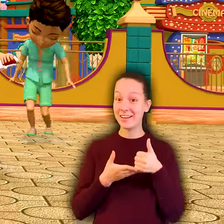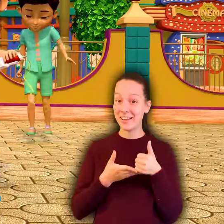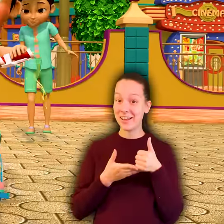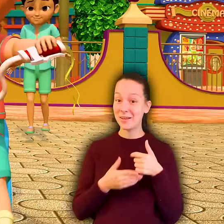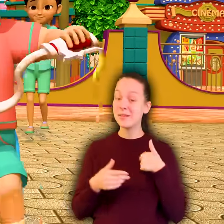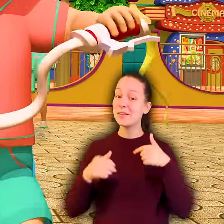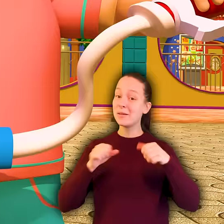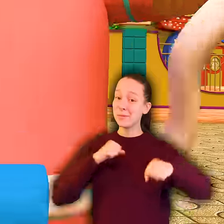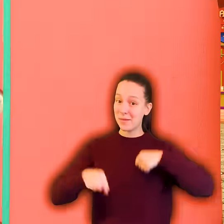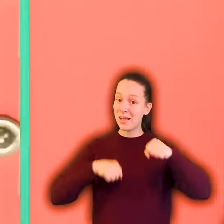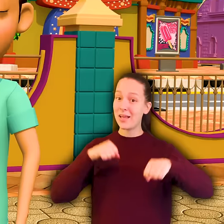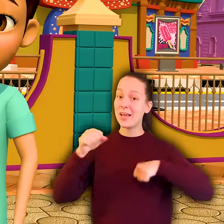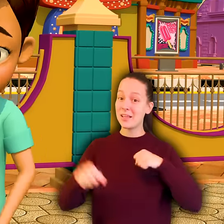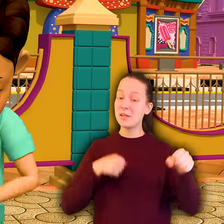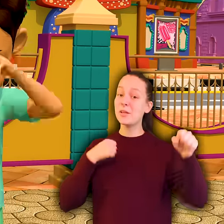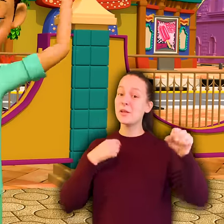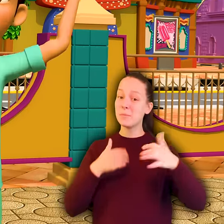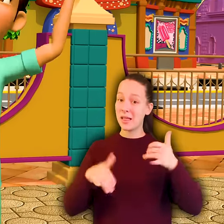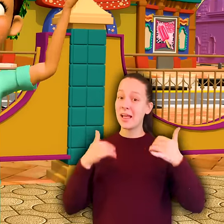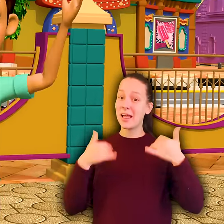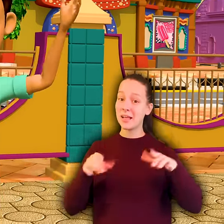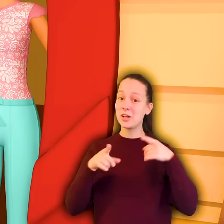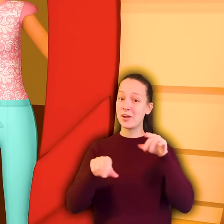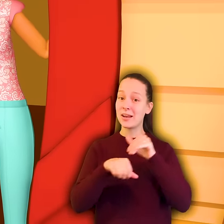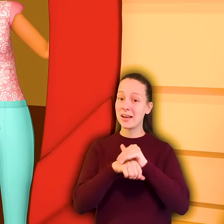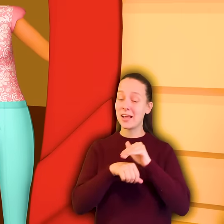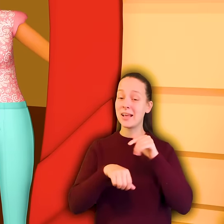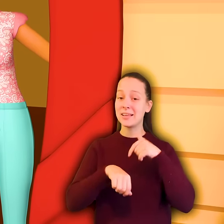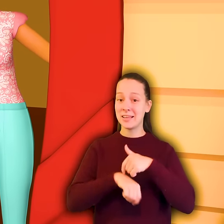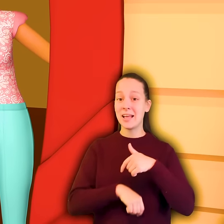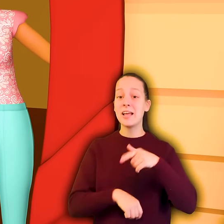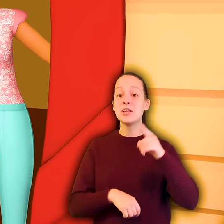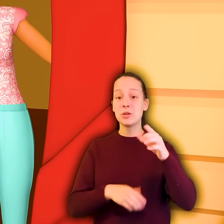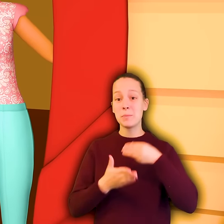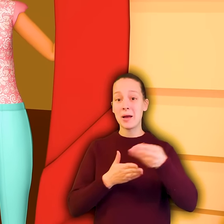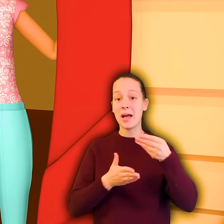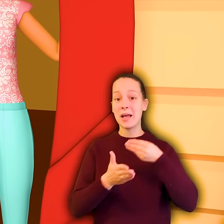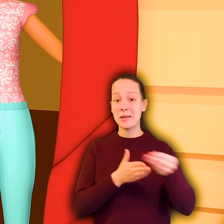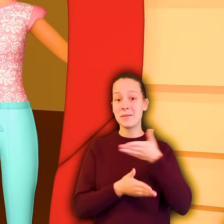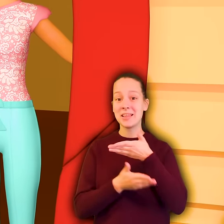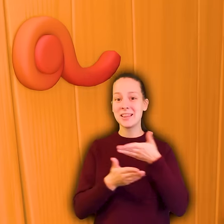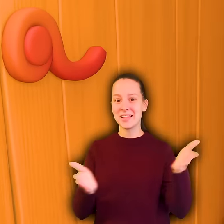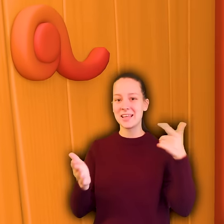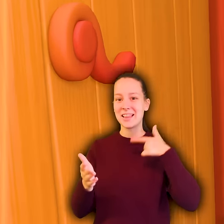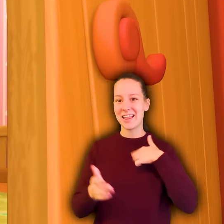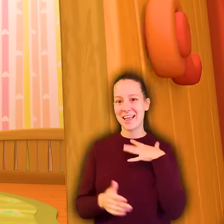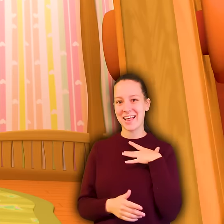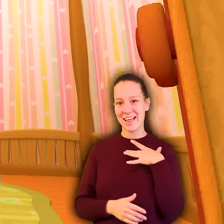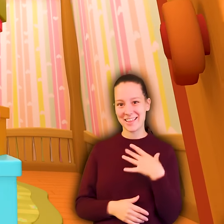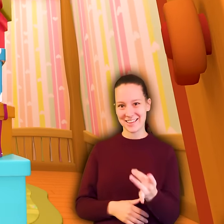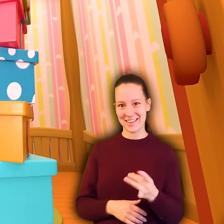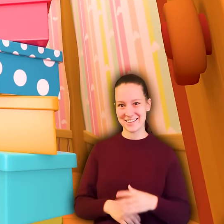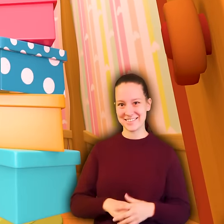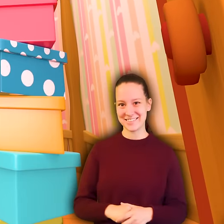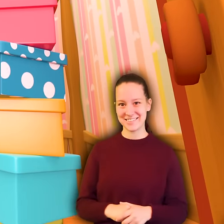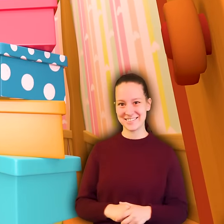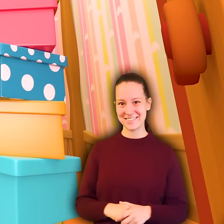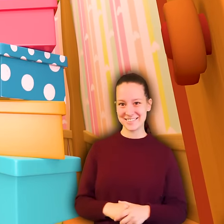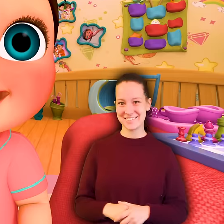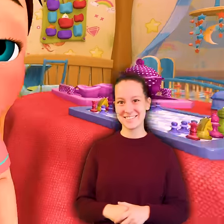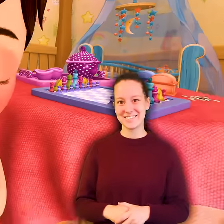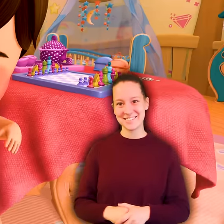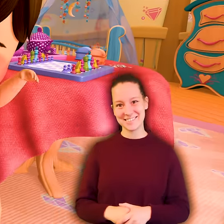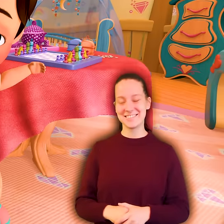helping me to bike playing at night and buying out for me everything i